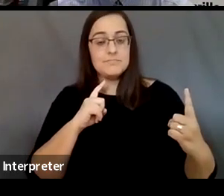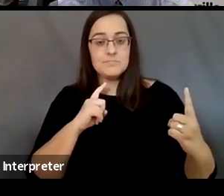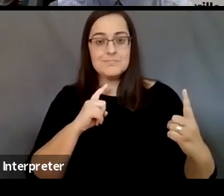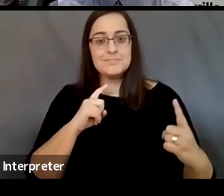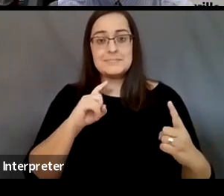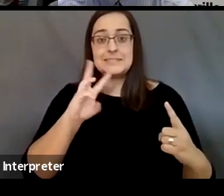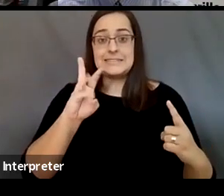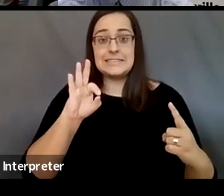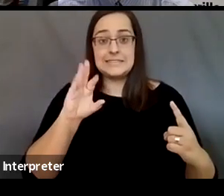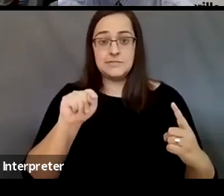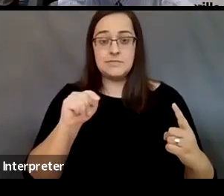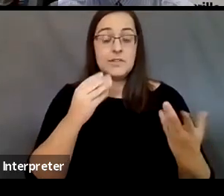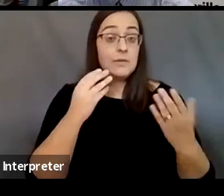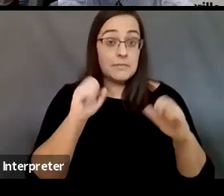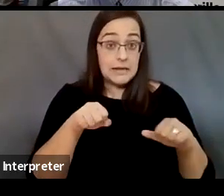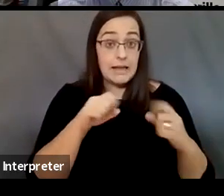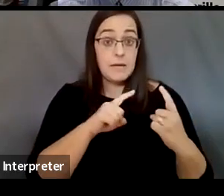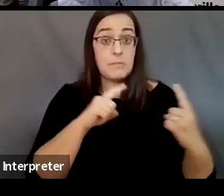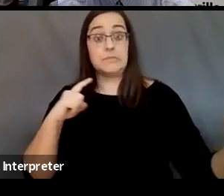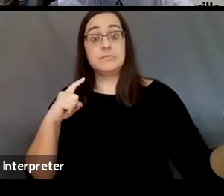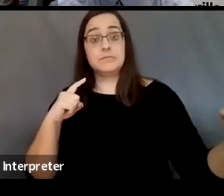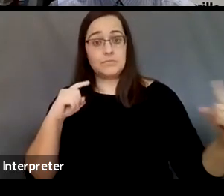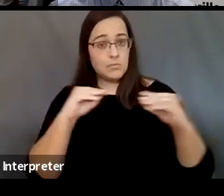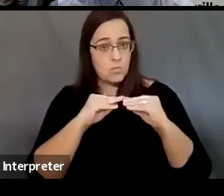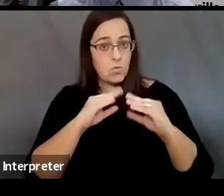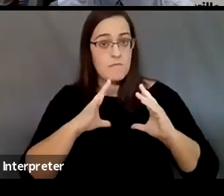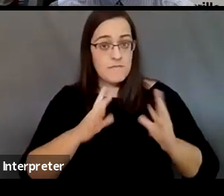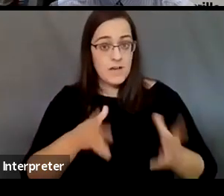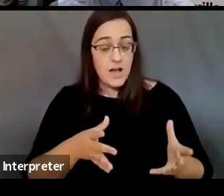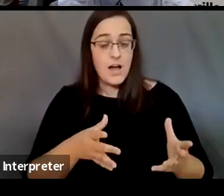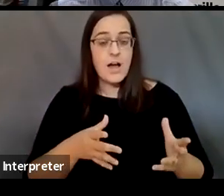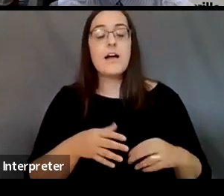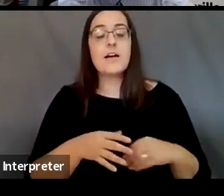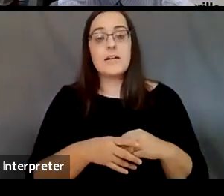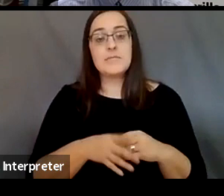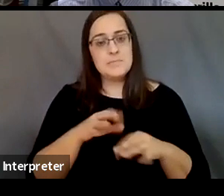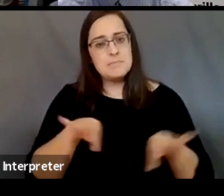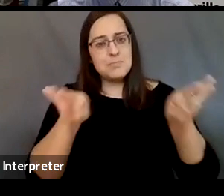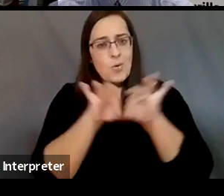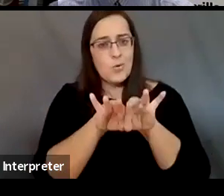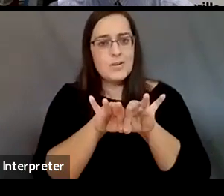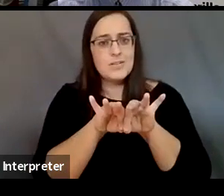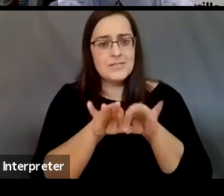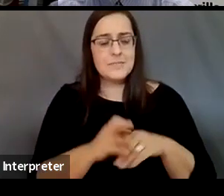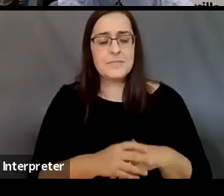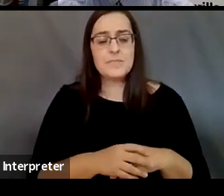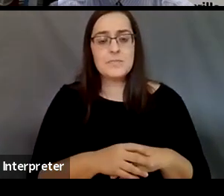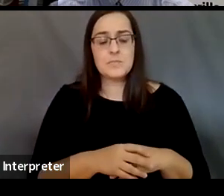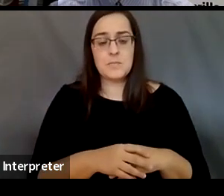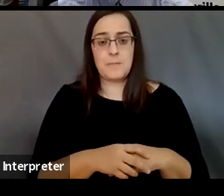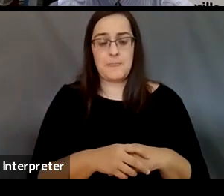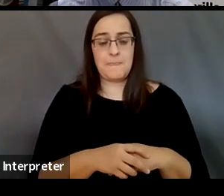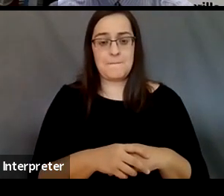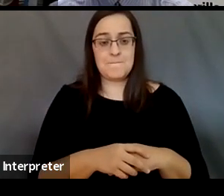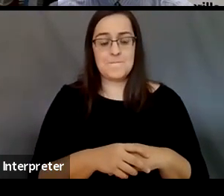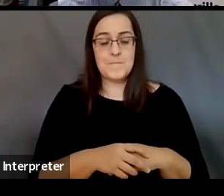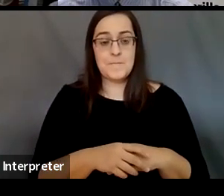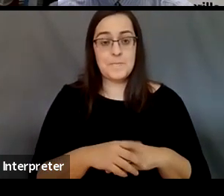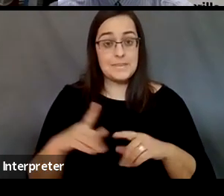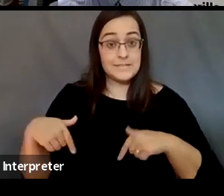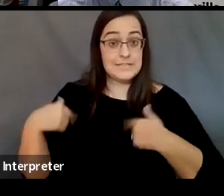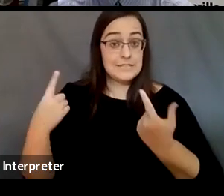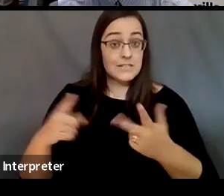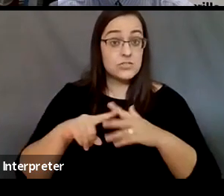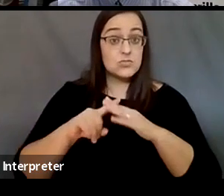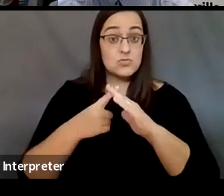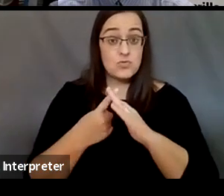feet when possible is really also critical. We now, since the outset of the pandemic,